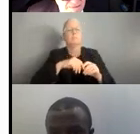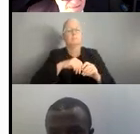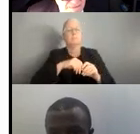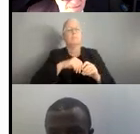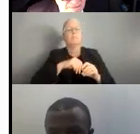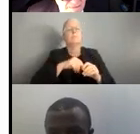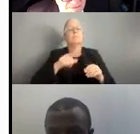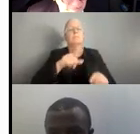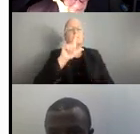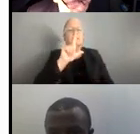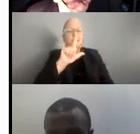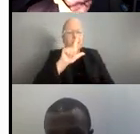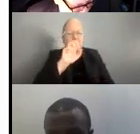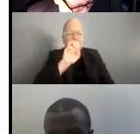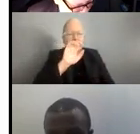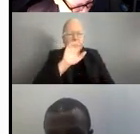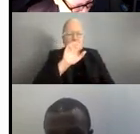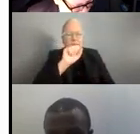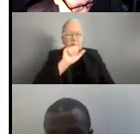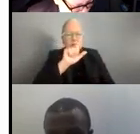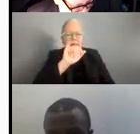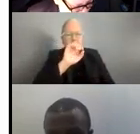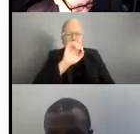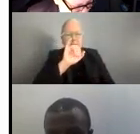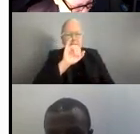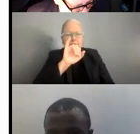Leslie Ann, are you able to unmute?